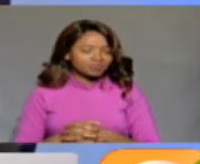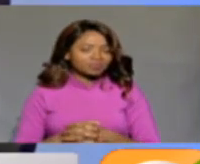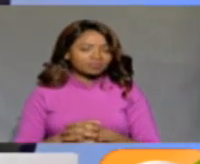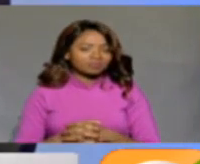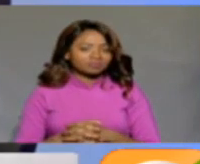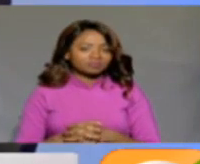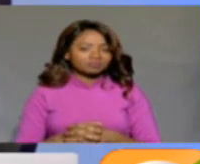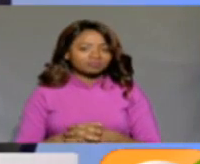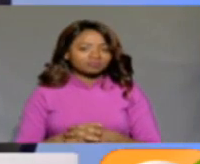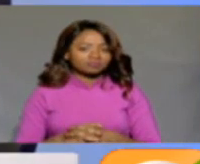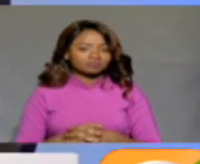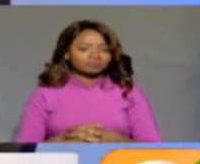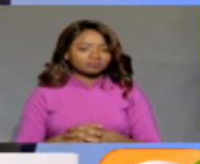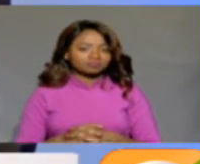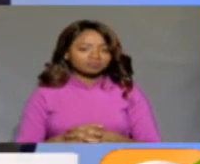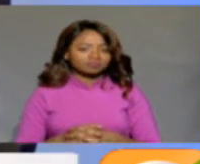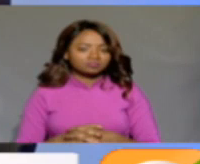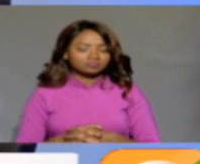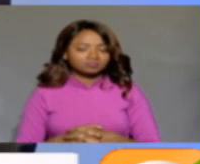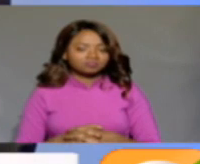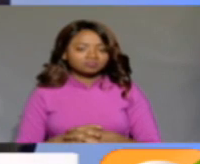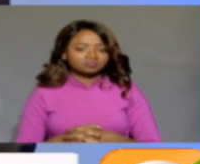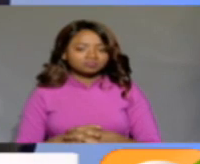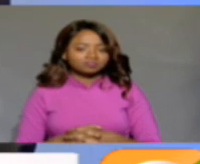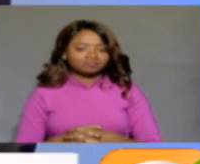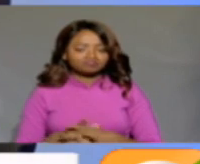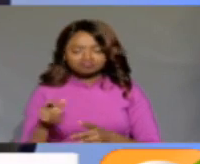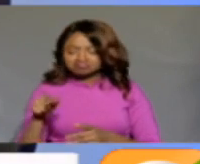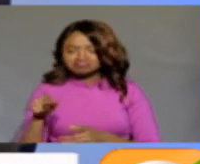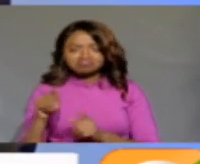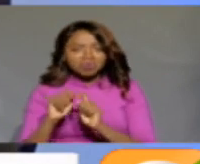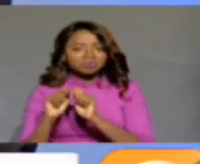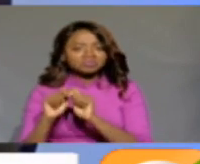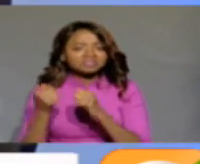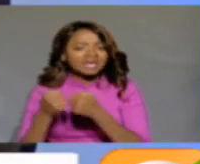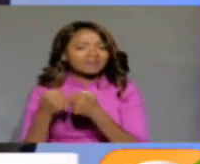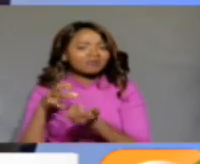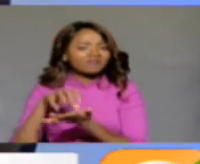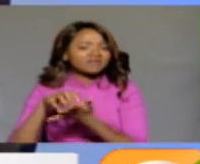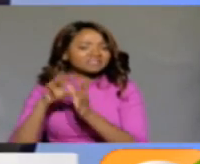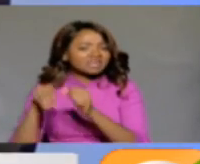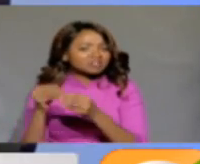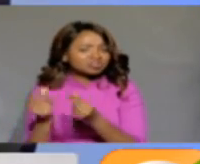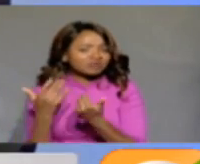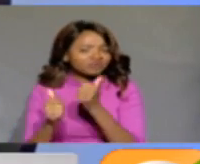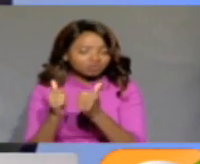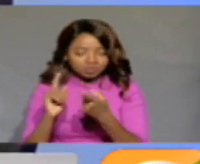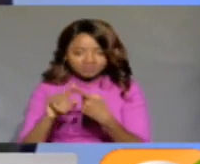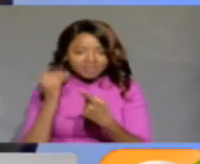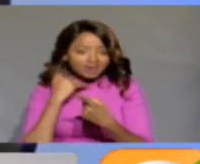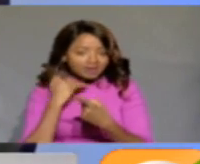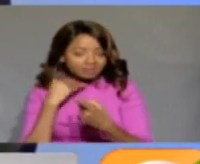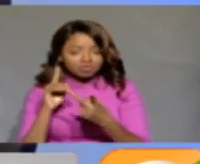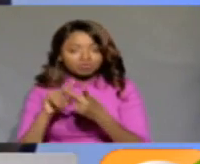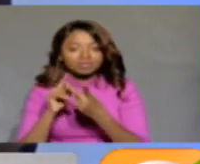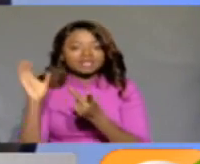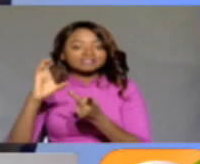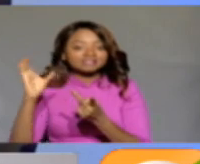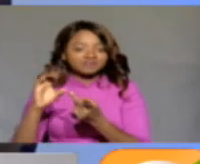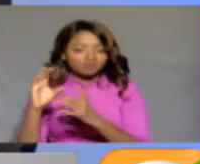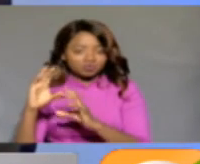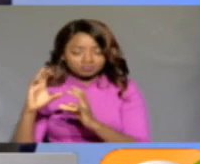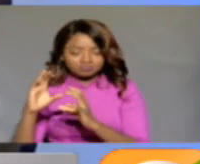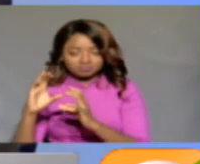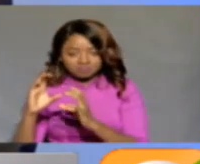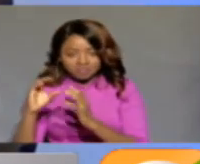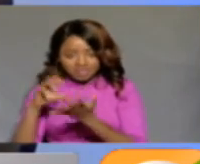other criminal cases and all other civil cases or land cases and so forth, you can have an out-of-court settlement. Why do we have an